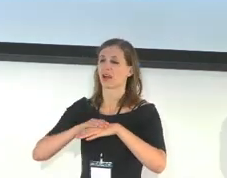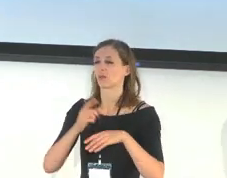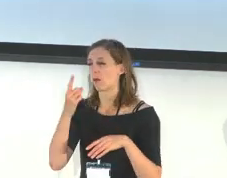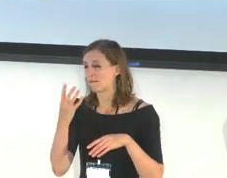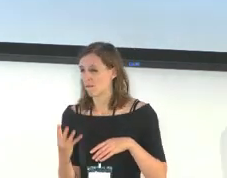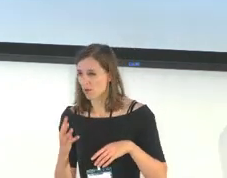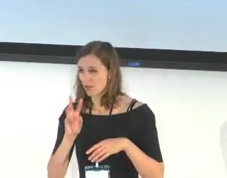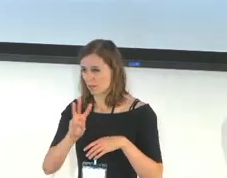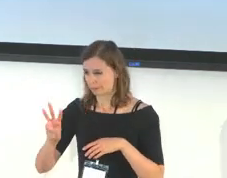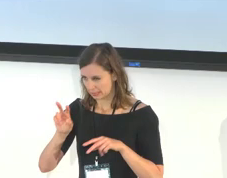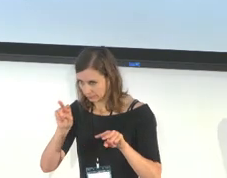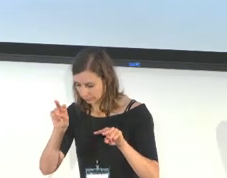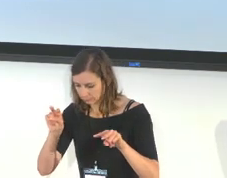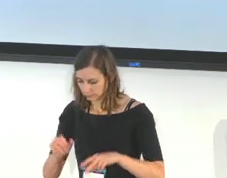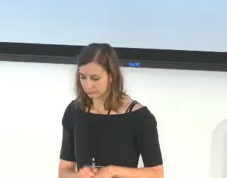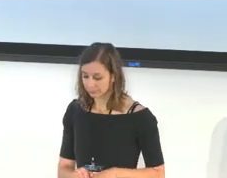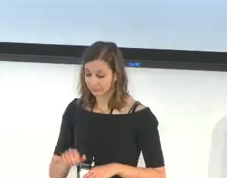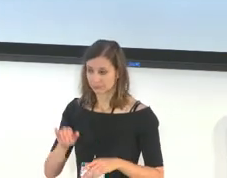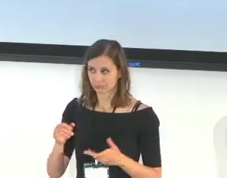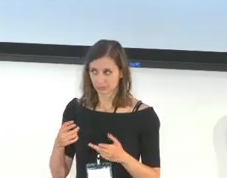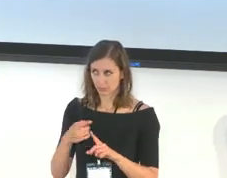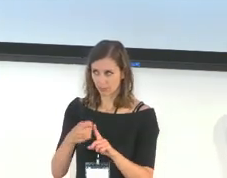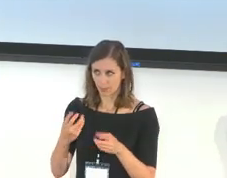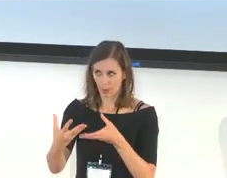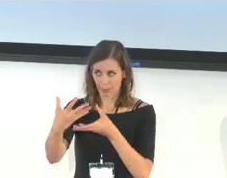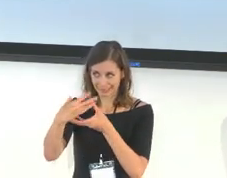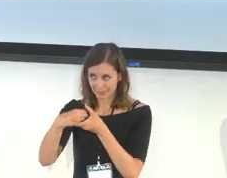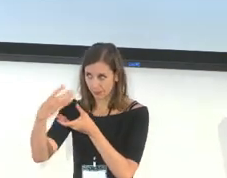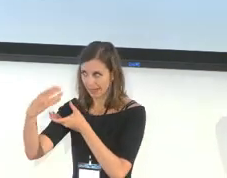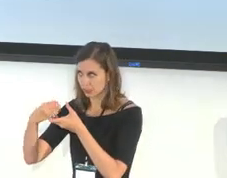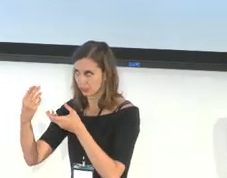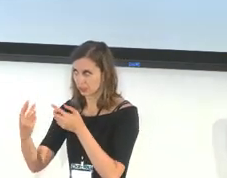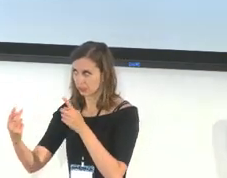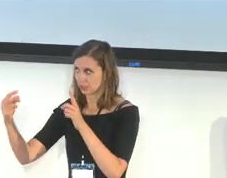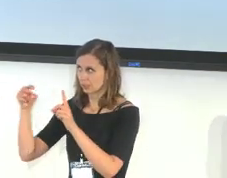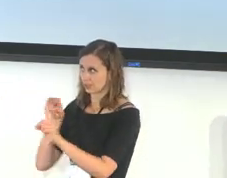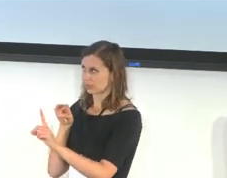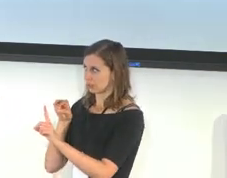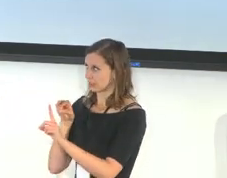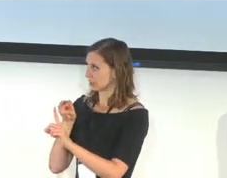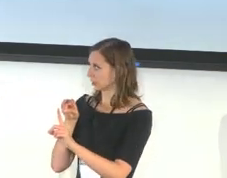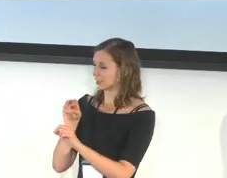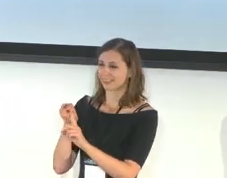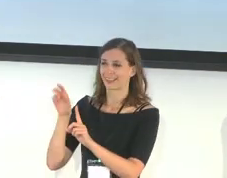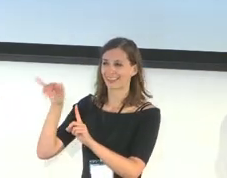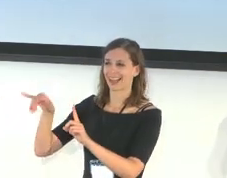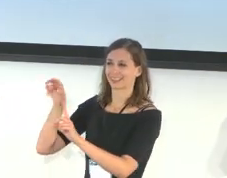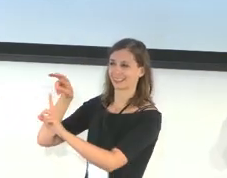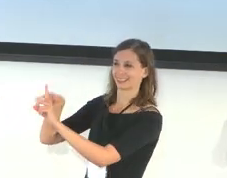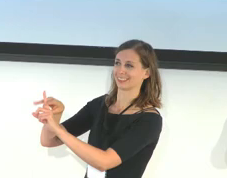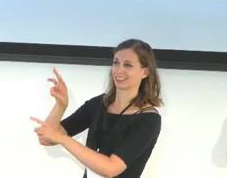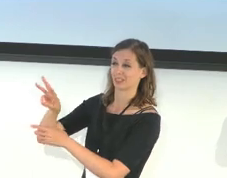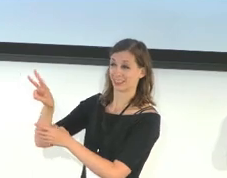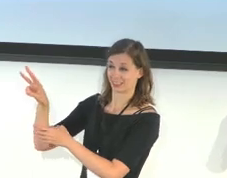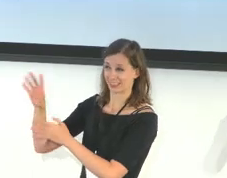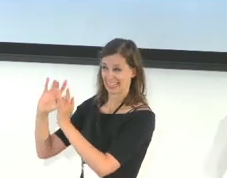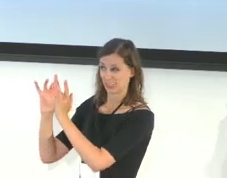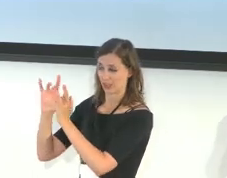from a participation perspective, we haven't even solved this within a Web 2 internet world, and now we're moving into